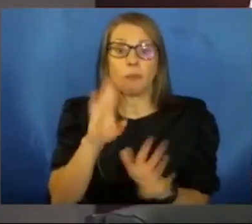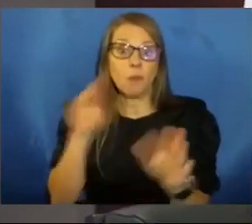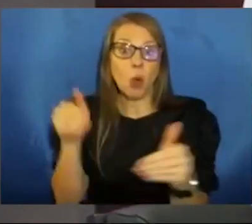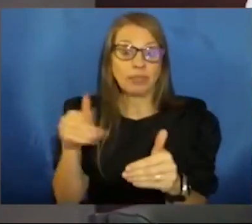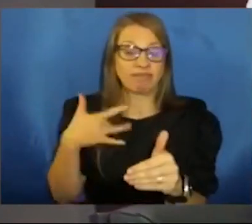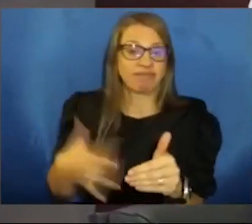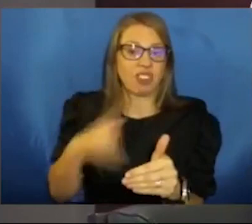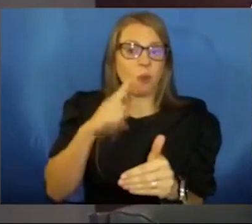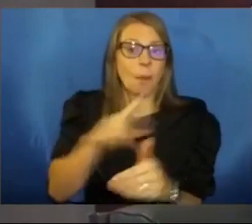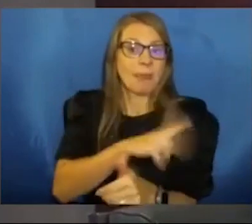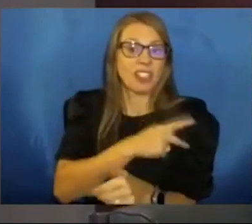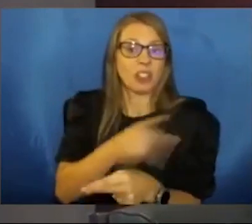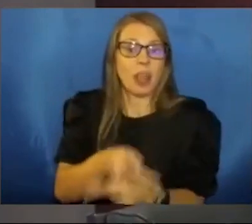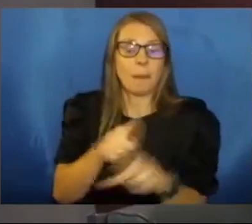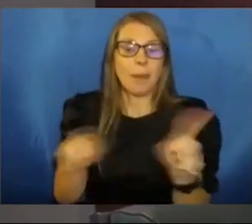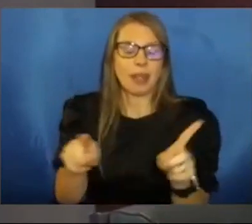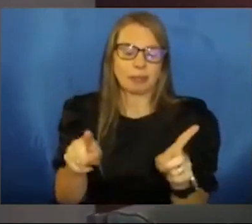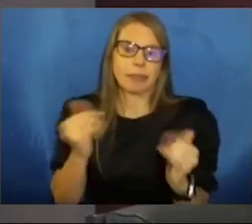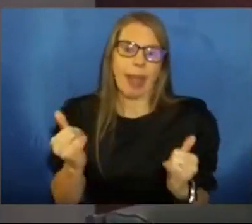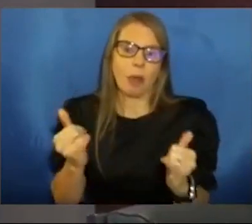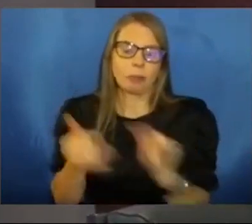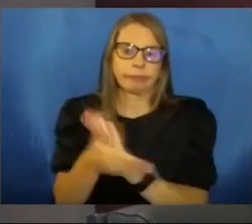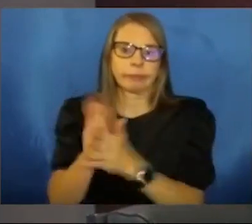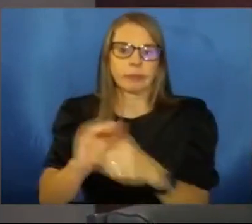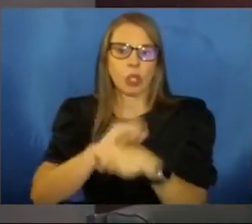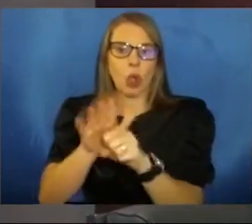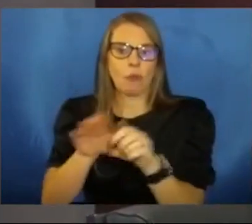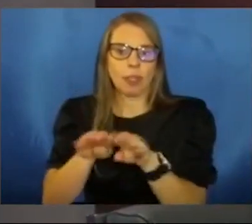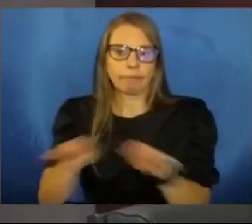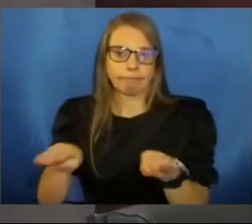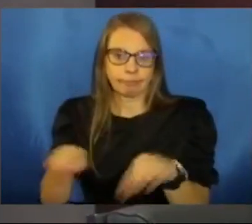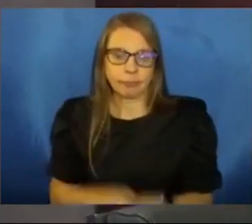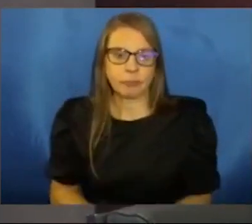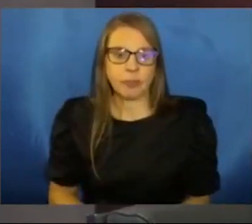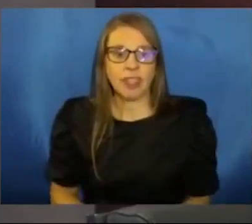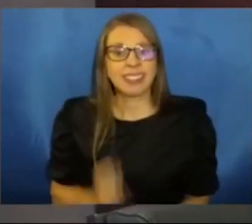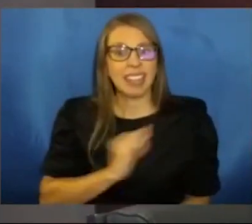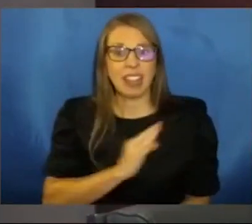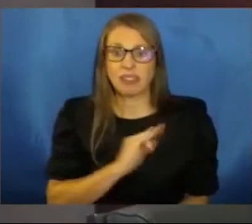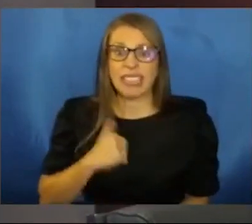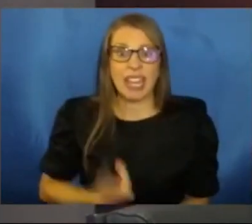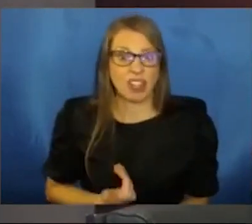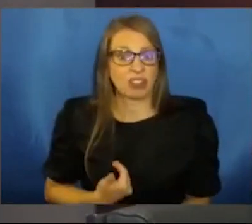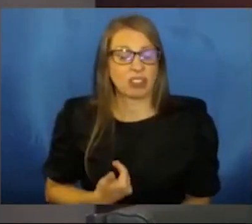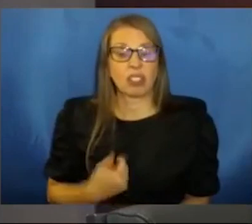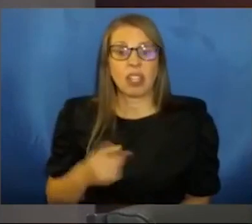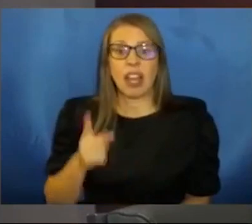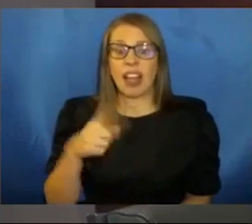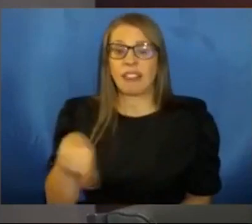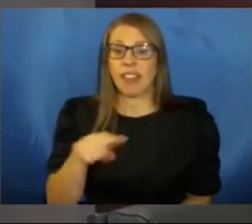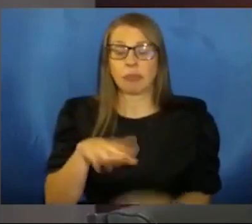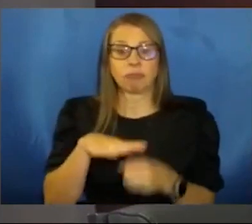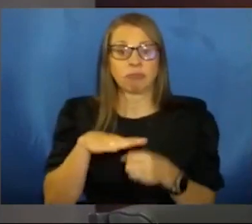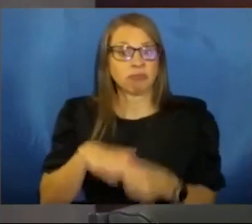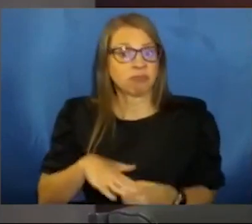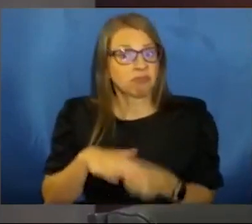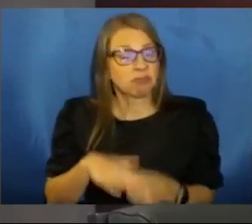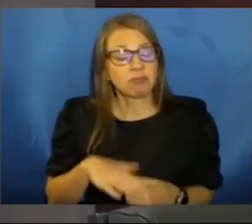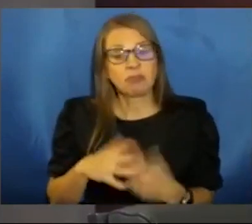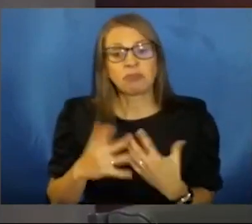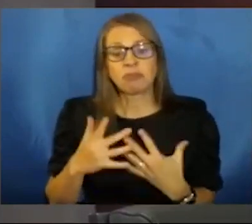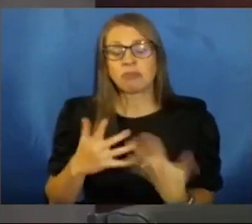from 2 to 3 alternate care areas. By this, we, you know, that may be recovery areas or other places that are meant